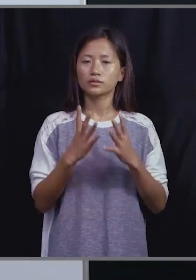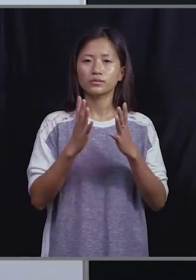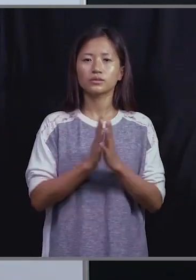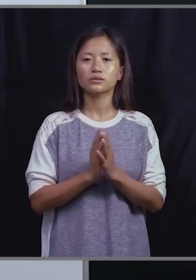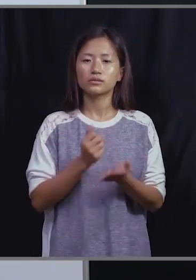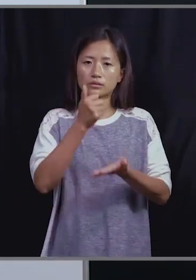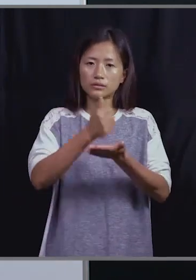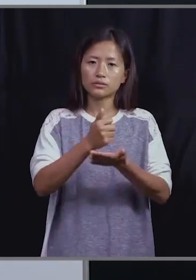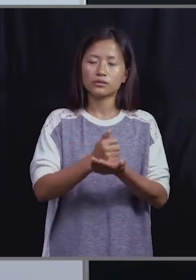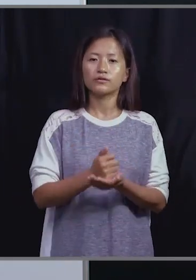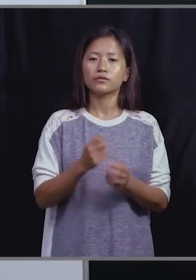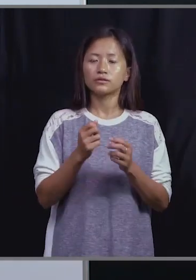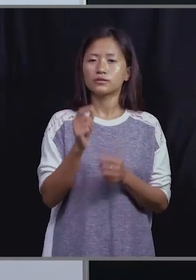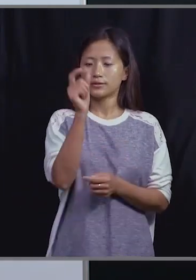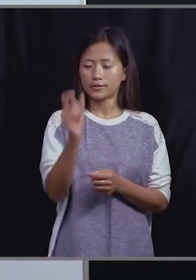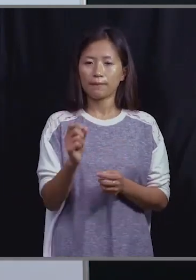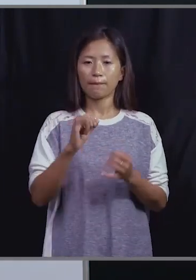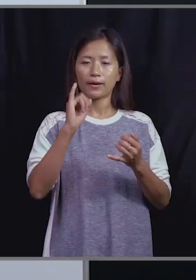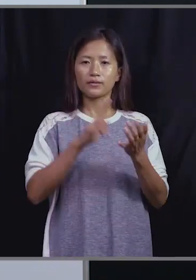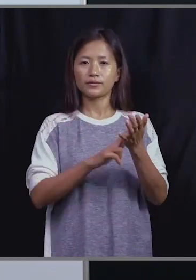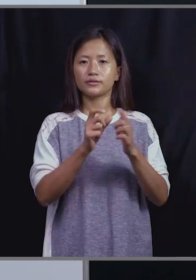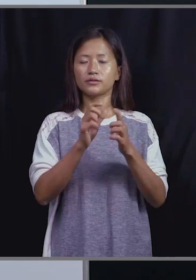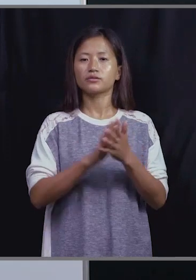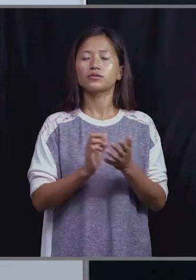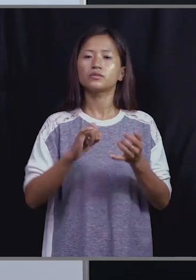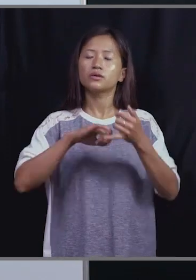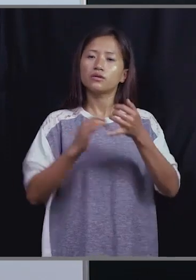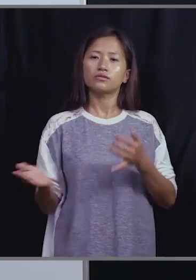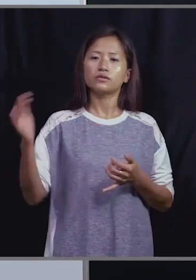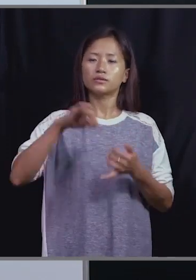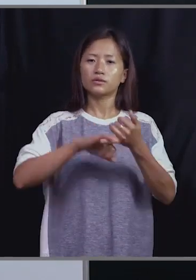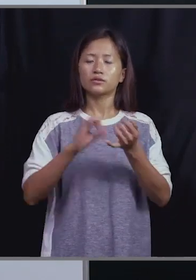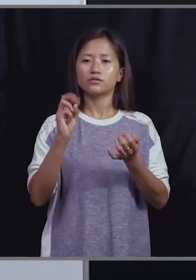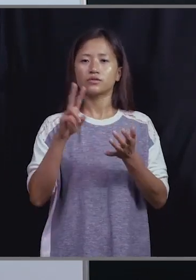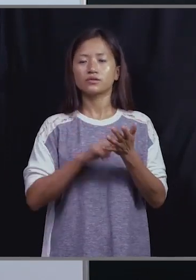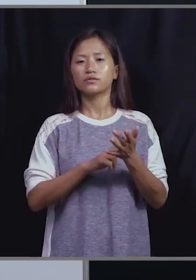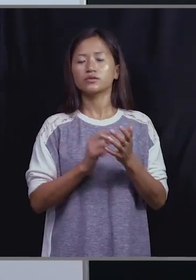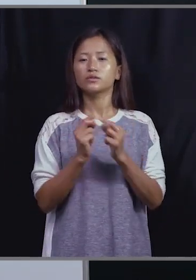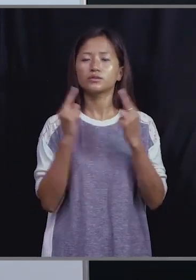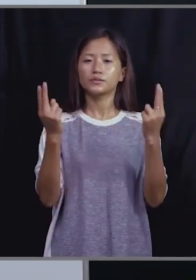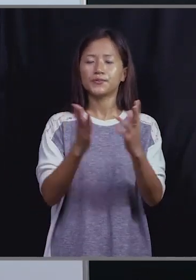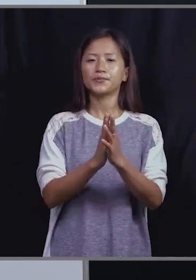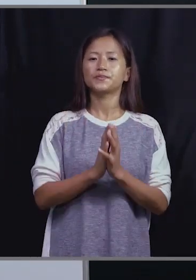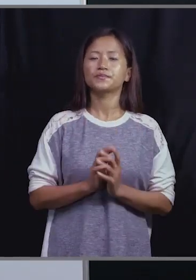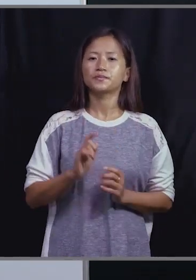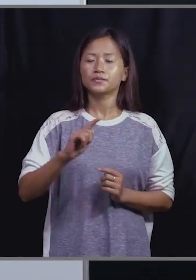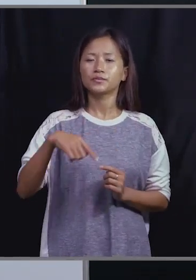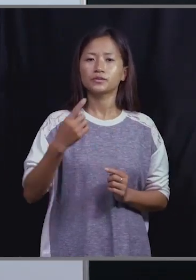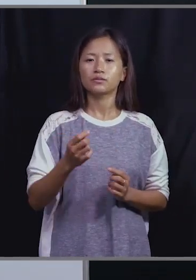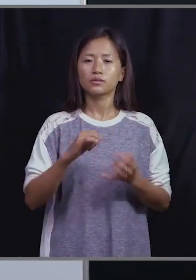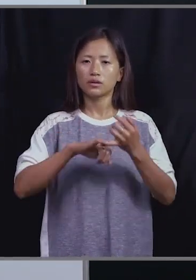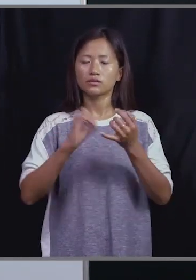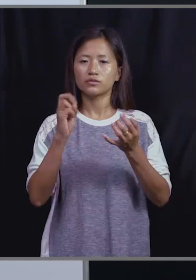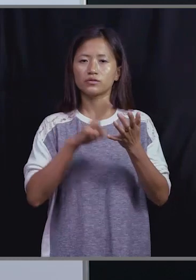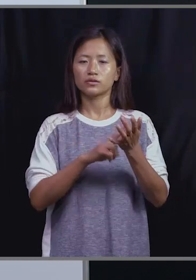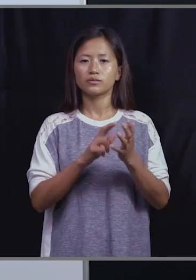to demand for independence from the Soviet Union. Okay, first 3 countries. Okay, next is the Soviet